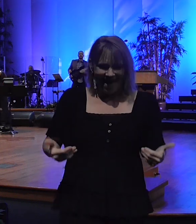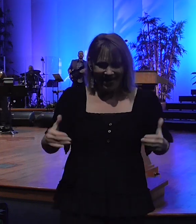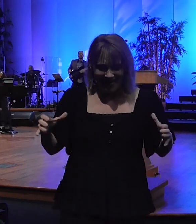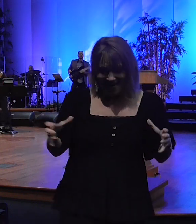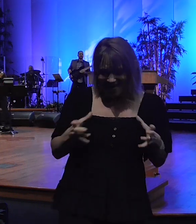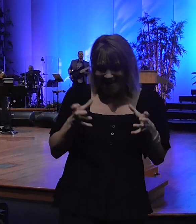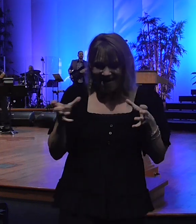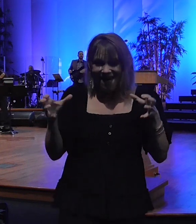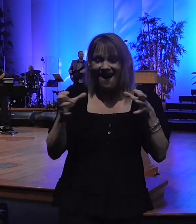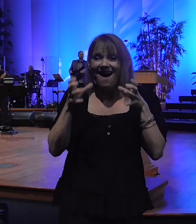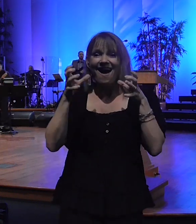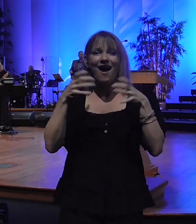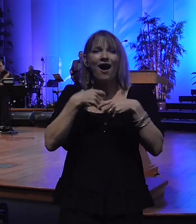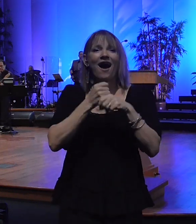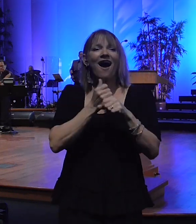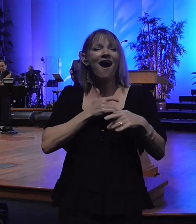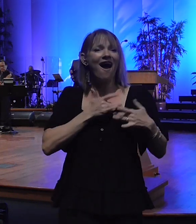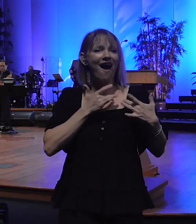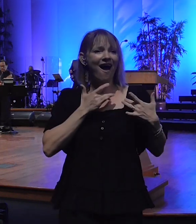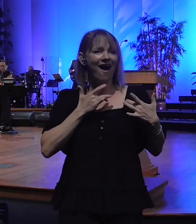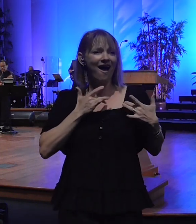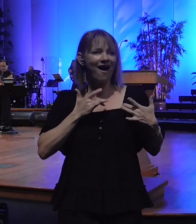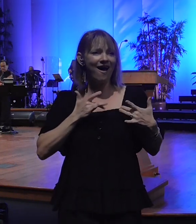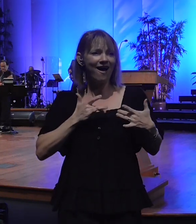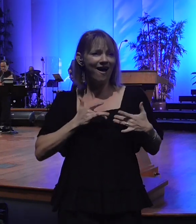heart that is